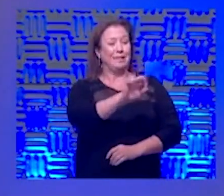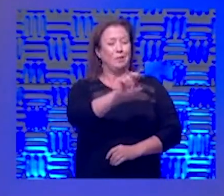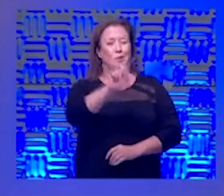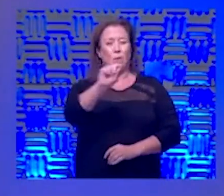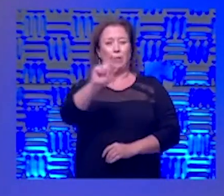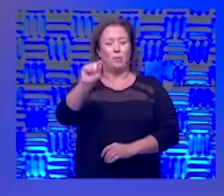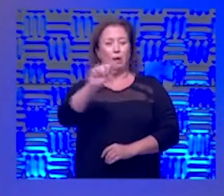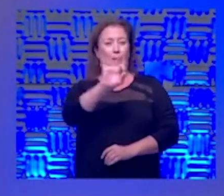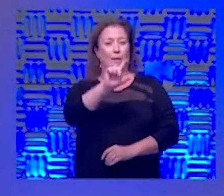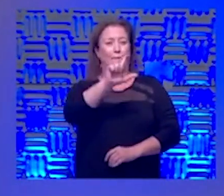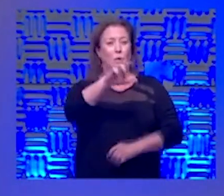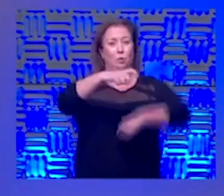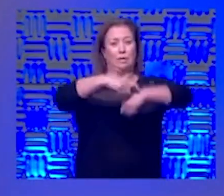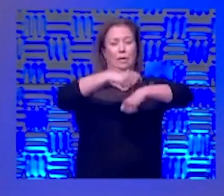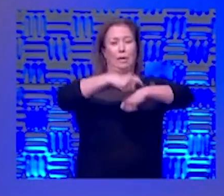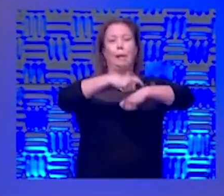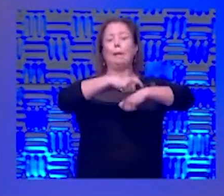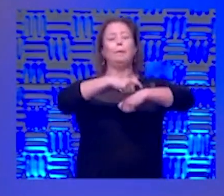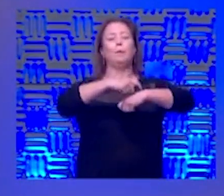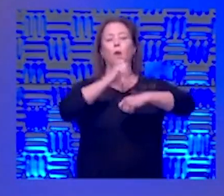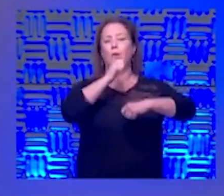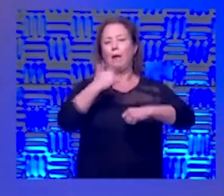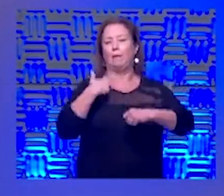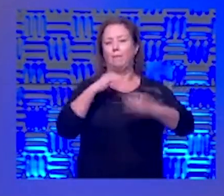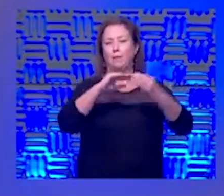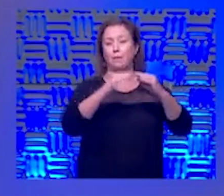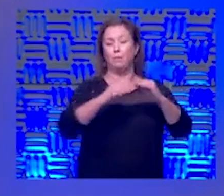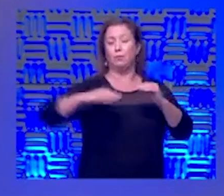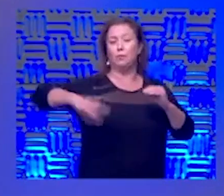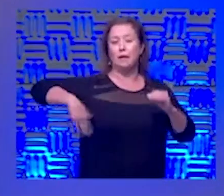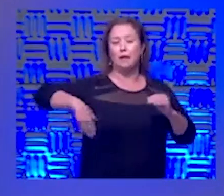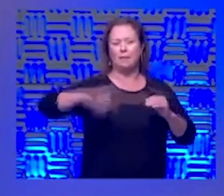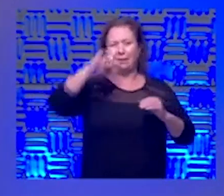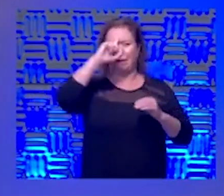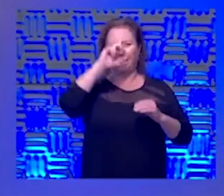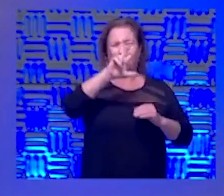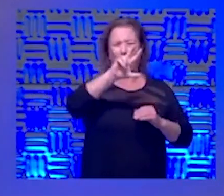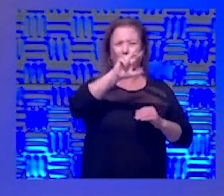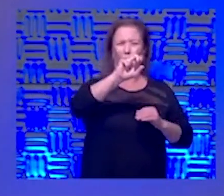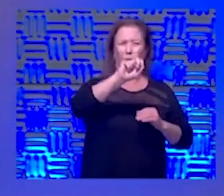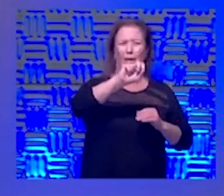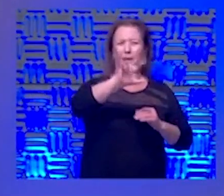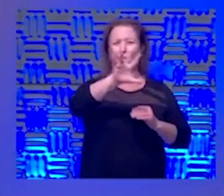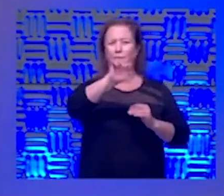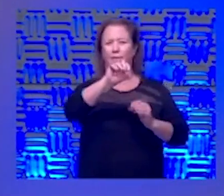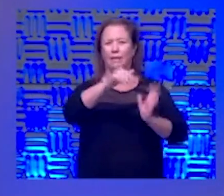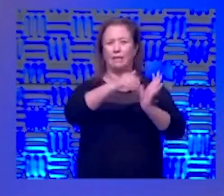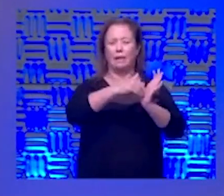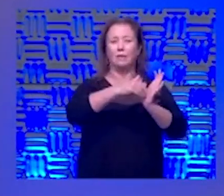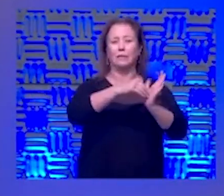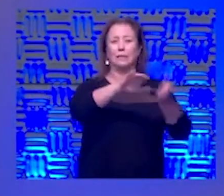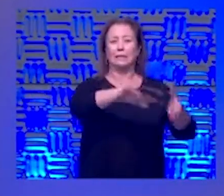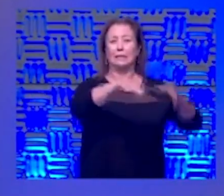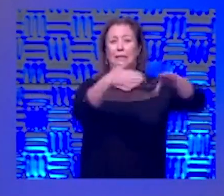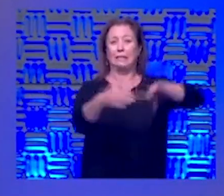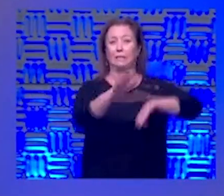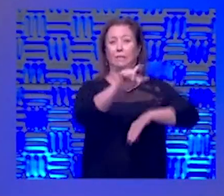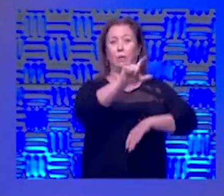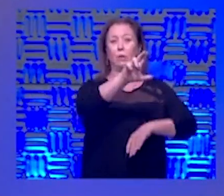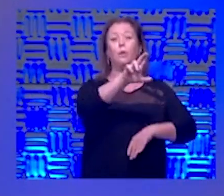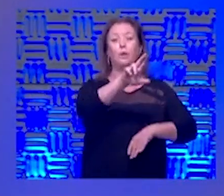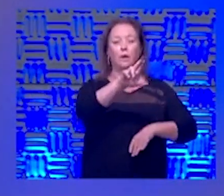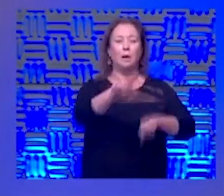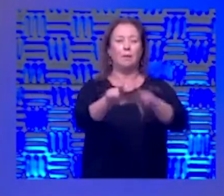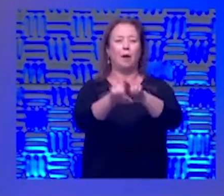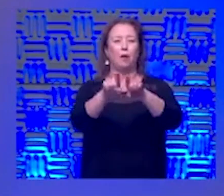2019-2020 influenza season, but we think maybe there were 30 to 50,000 deaths from influenza, but probably a lot of those were